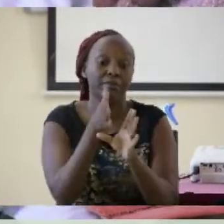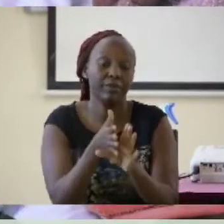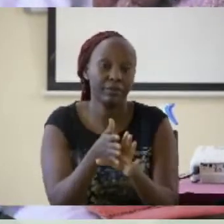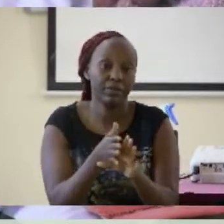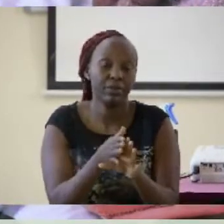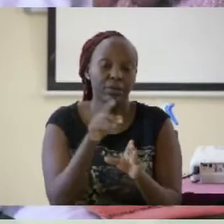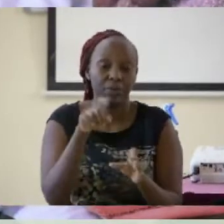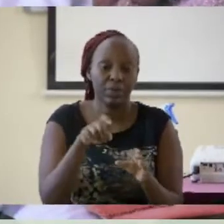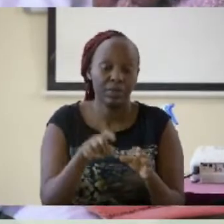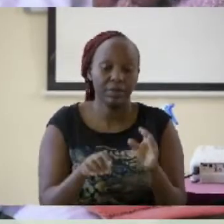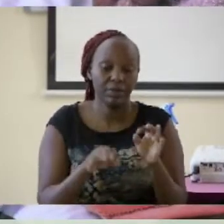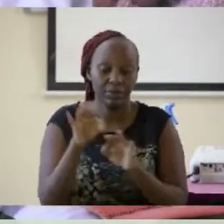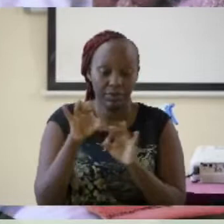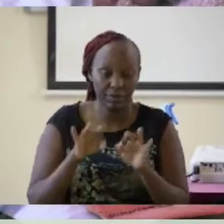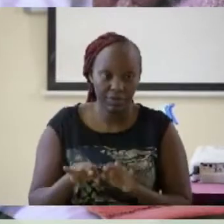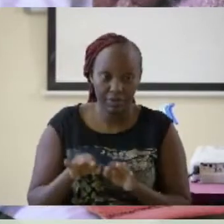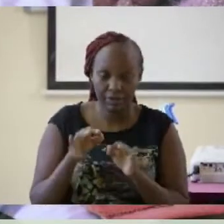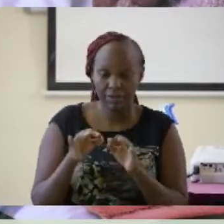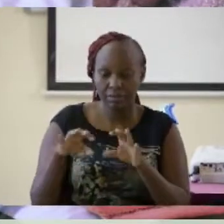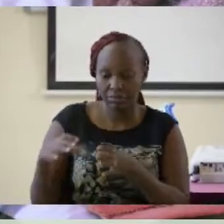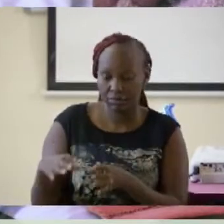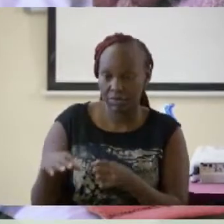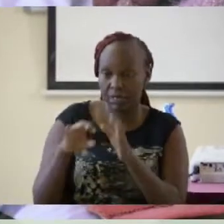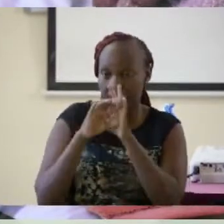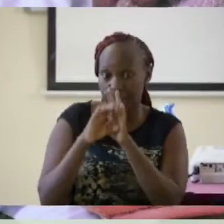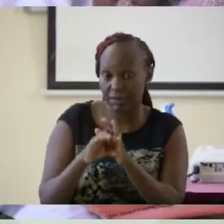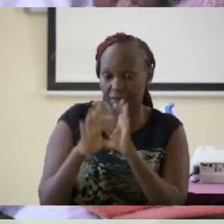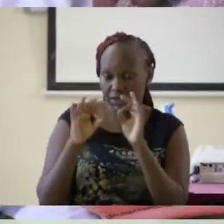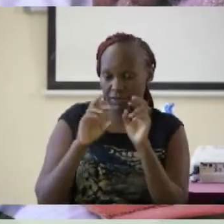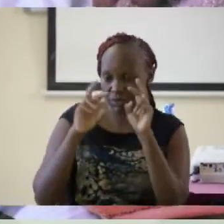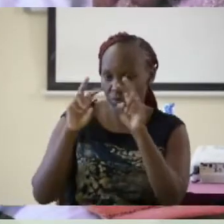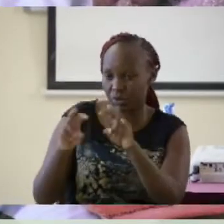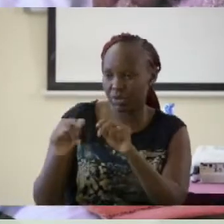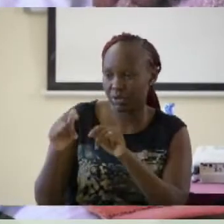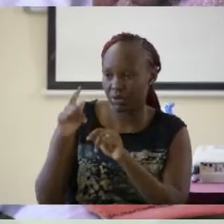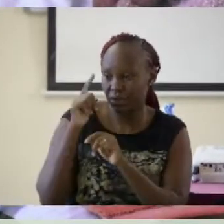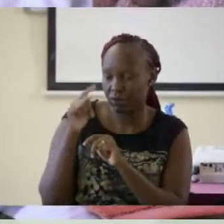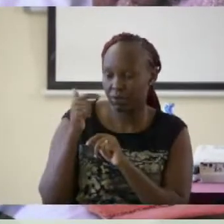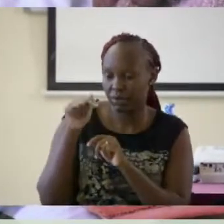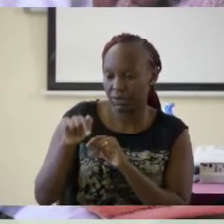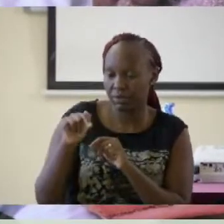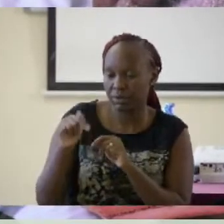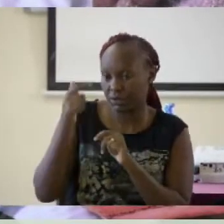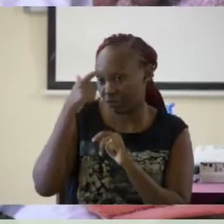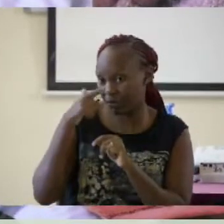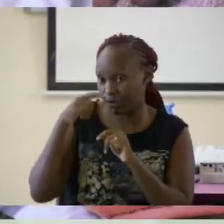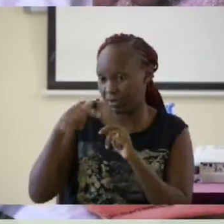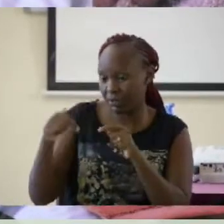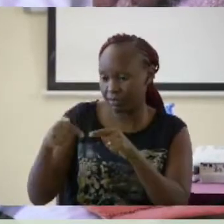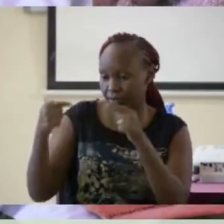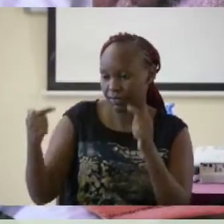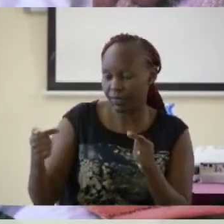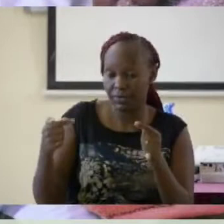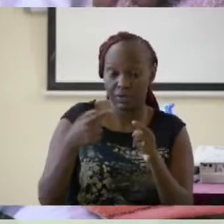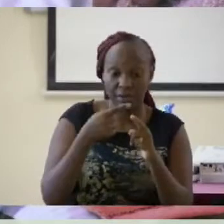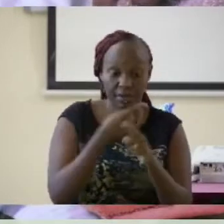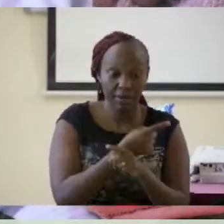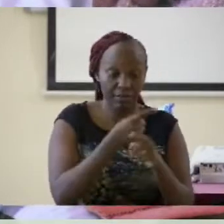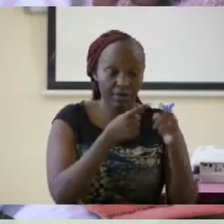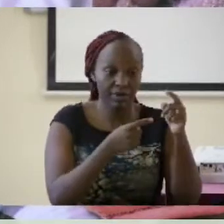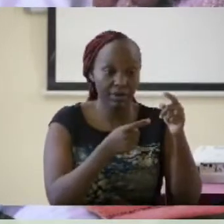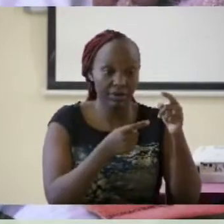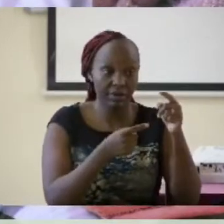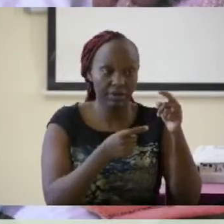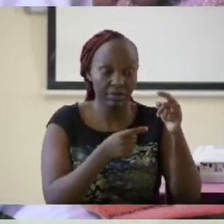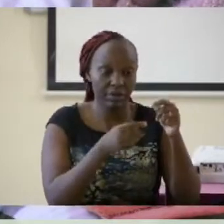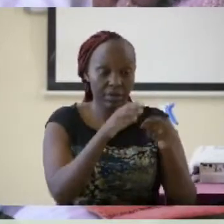But we should define the jurisdiction. For example, if you look at the laws, this policy is contradictory to the alternative dispute resolution